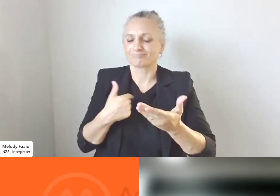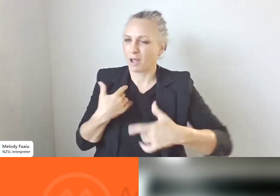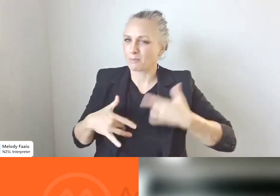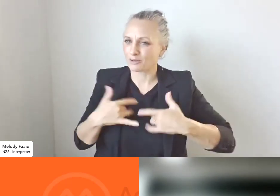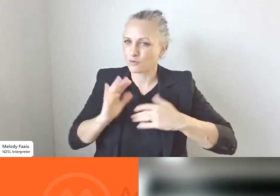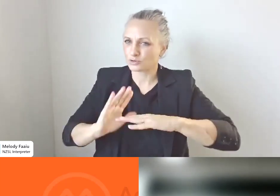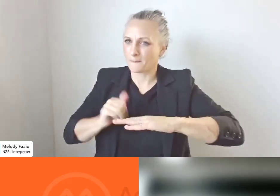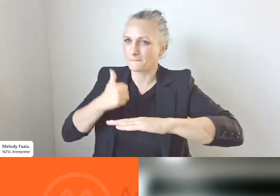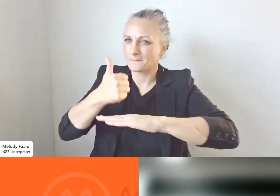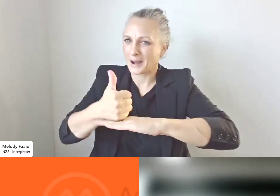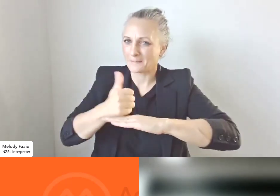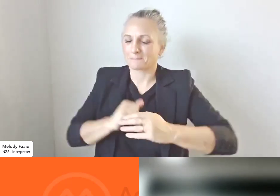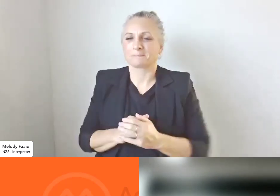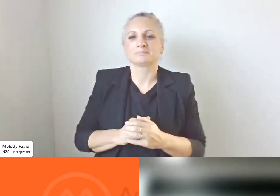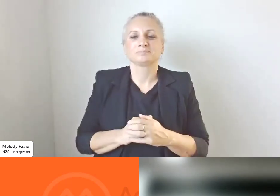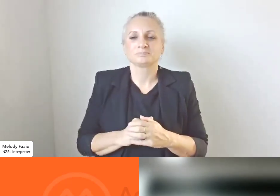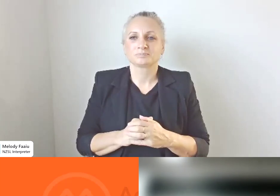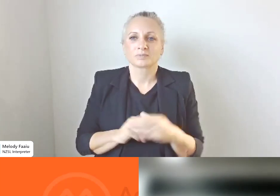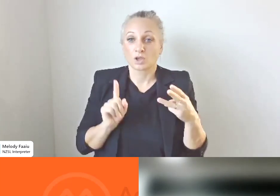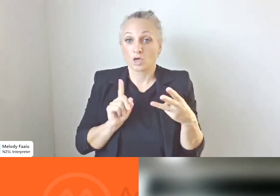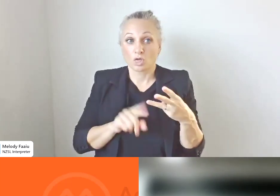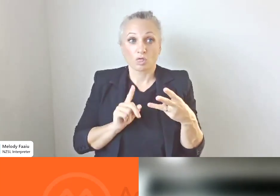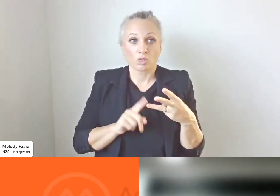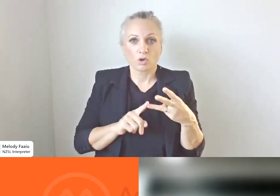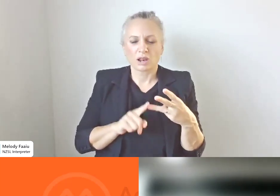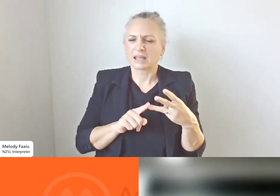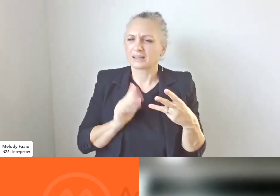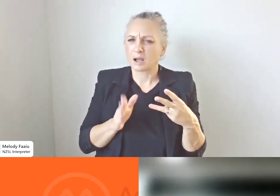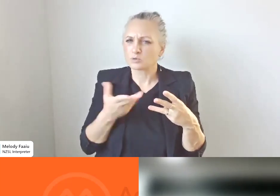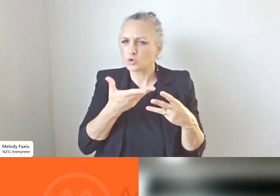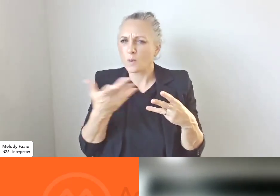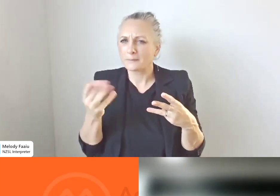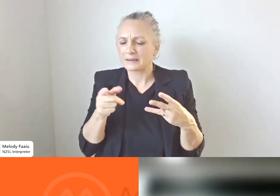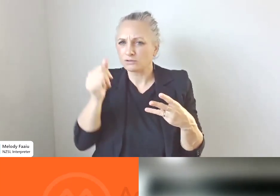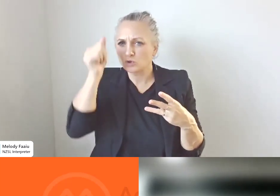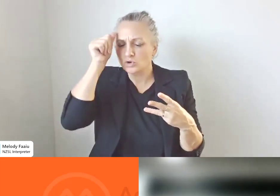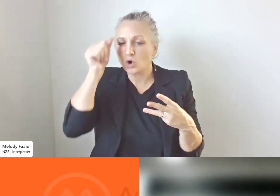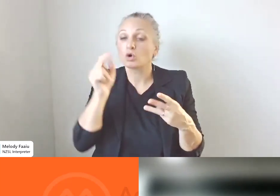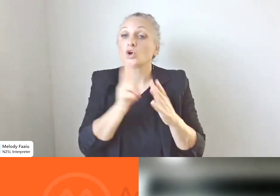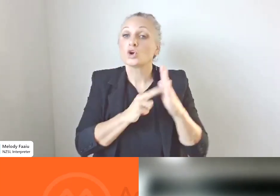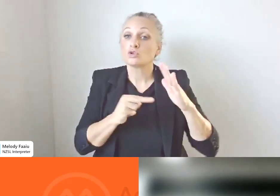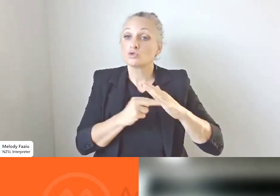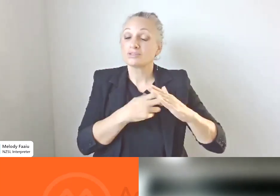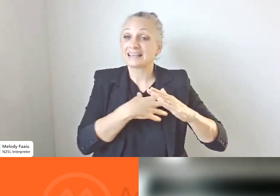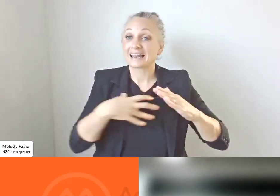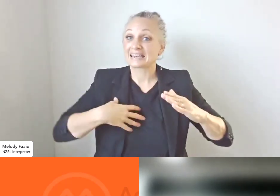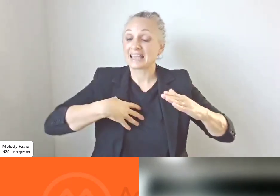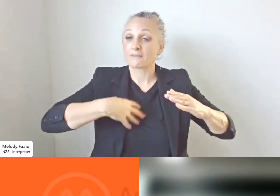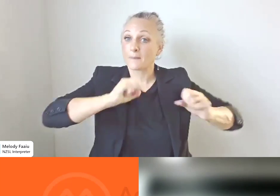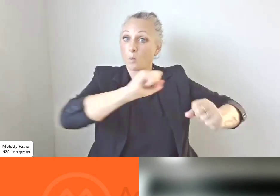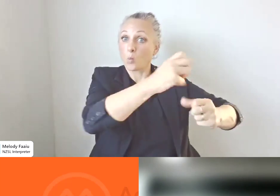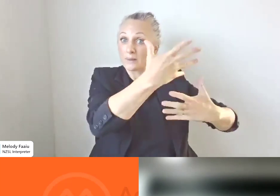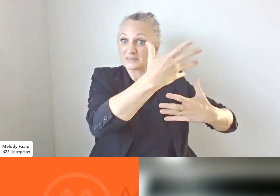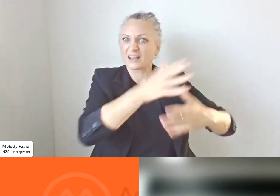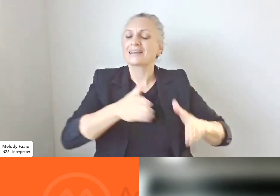Thirdly, as you know, I'm sure many of you will know that New Zealand government websites must comply with the New Zealand government